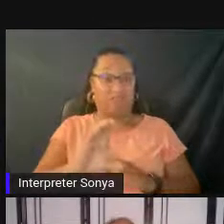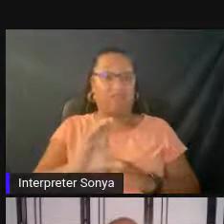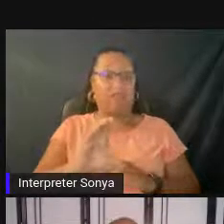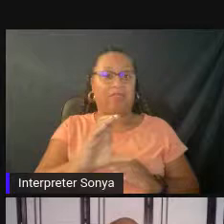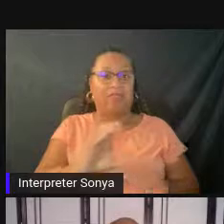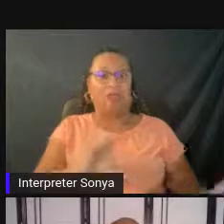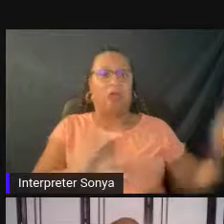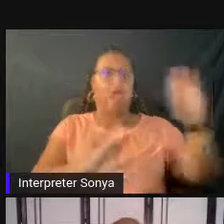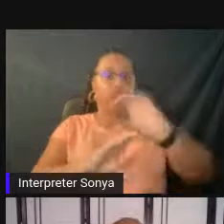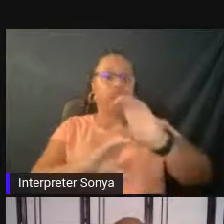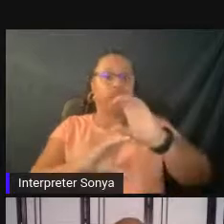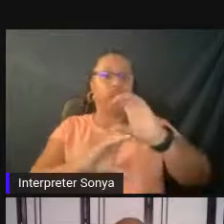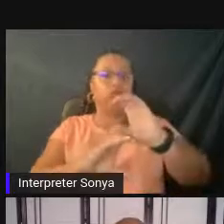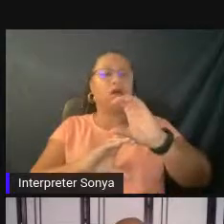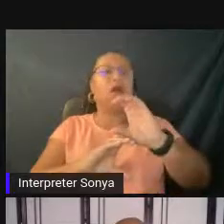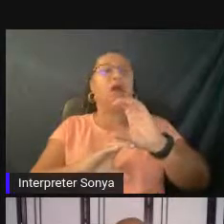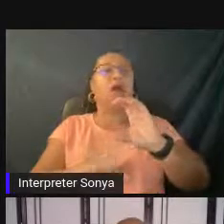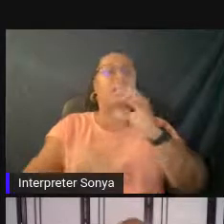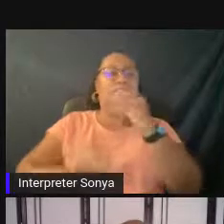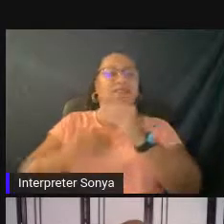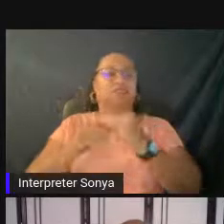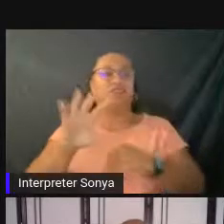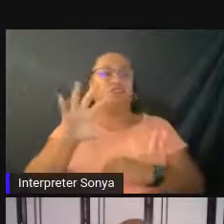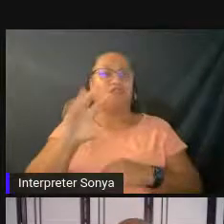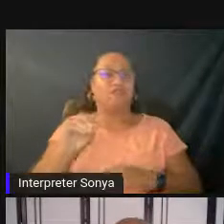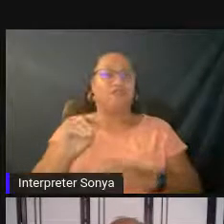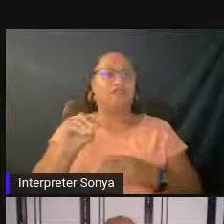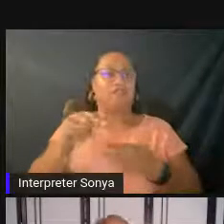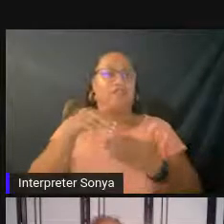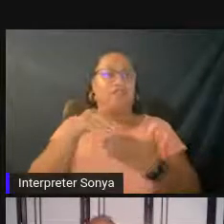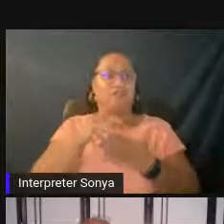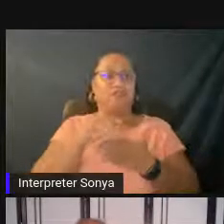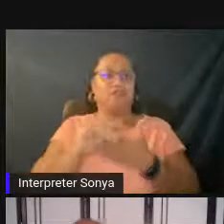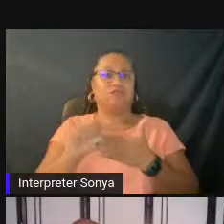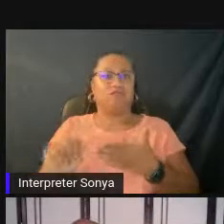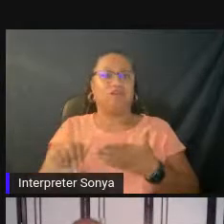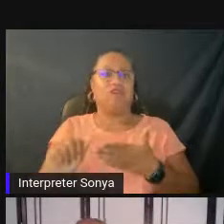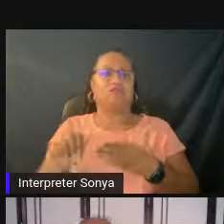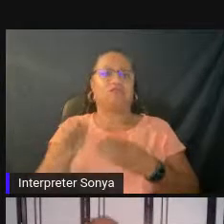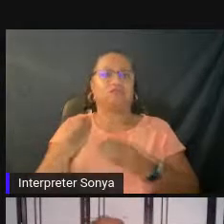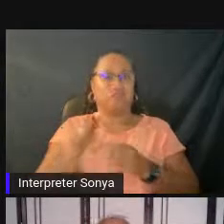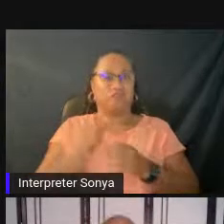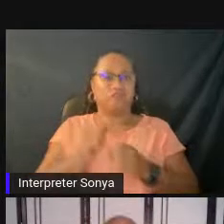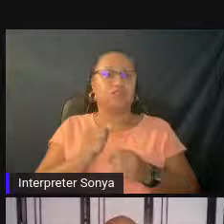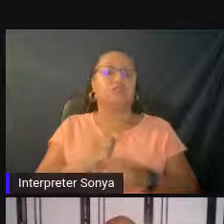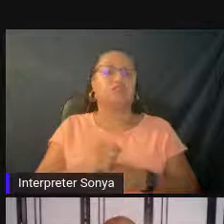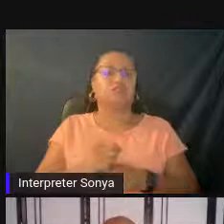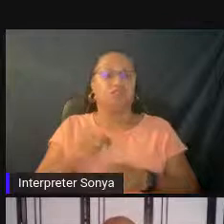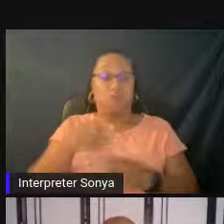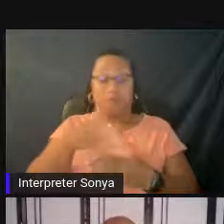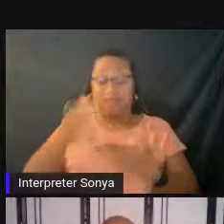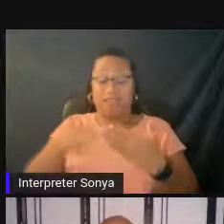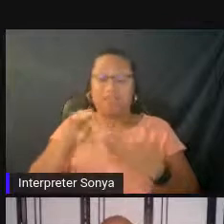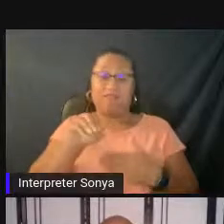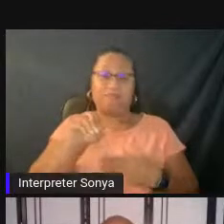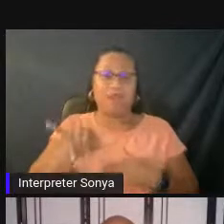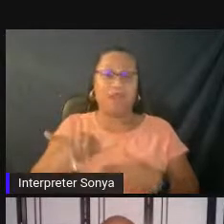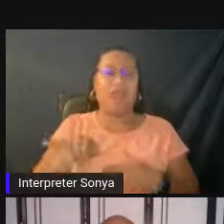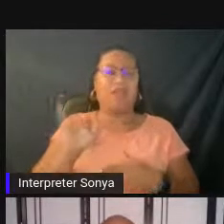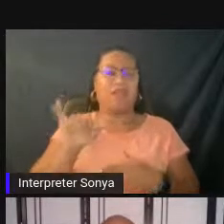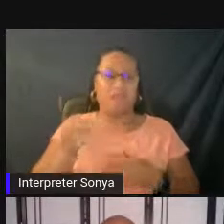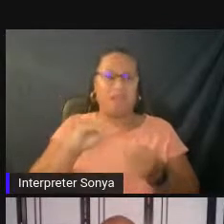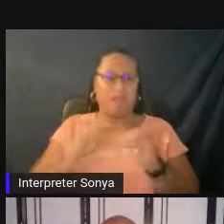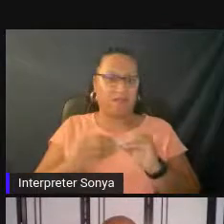pledged an additional $50,000 for the year. And as of the end of May, that number was or